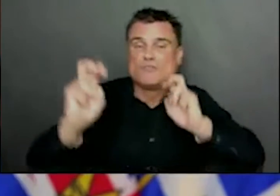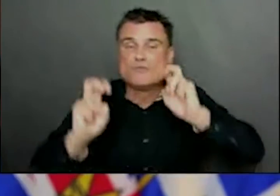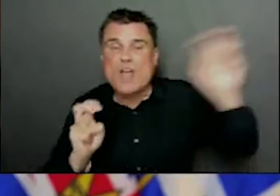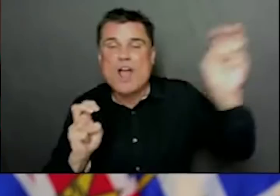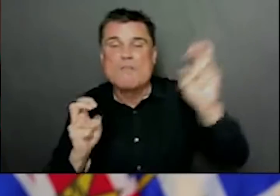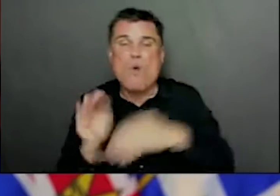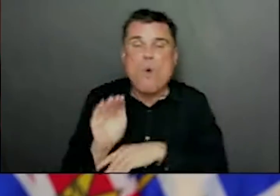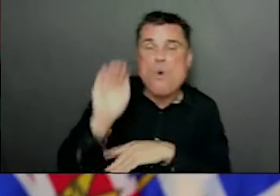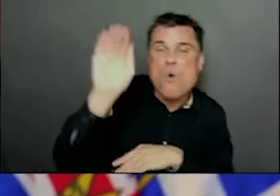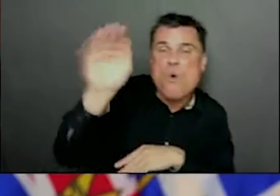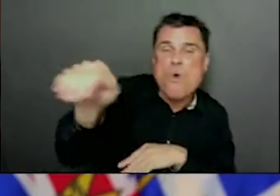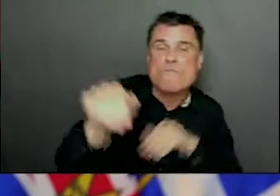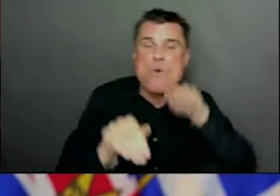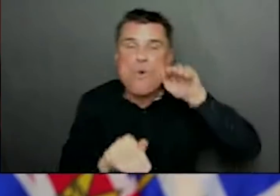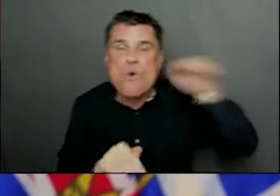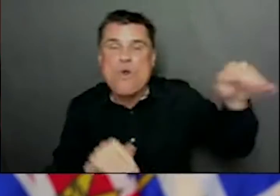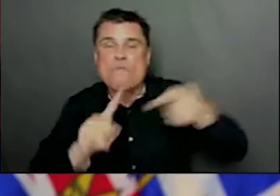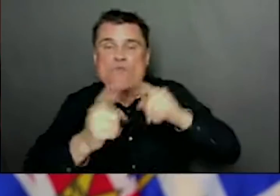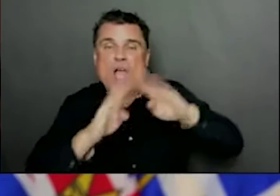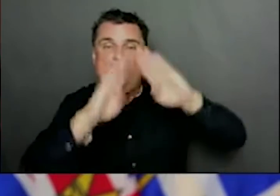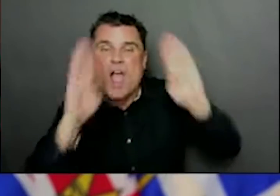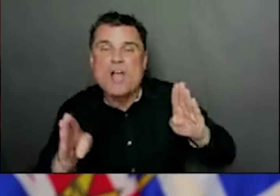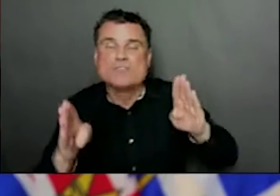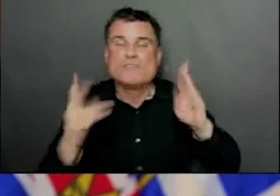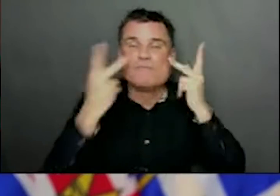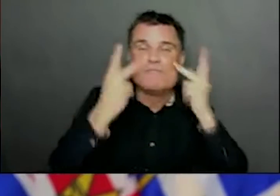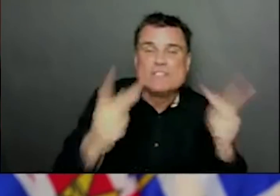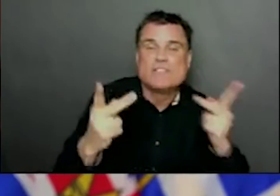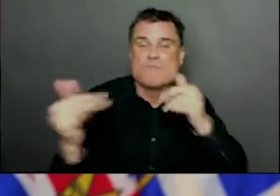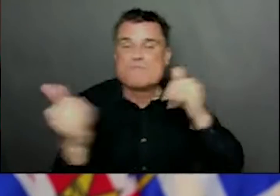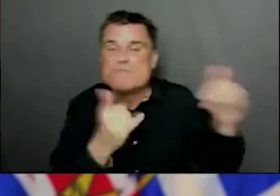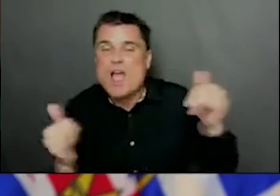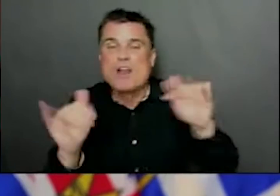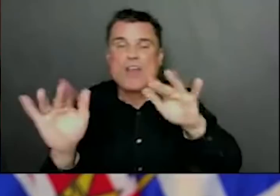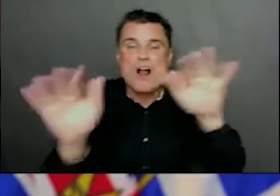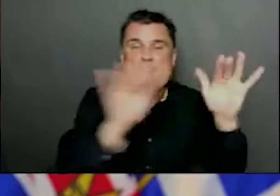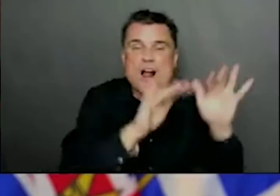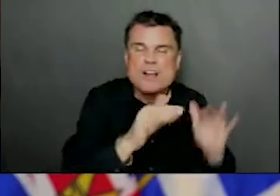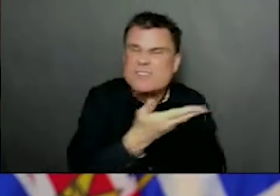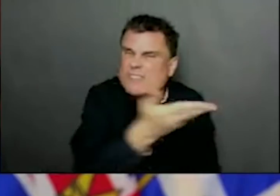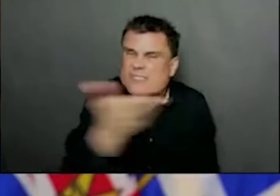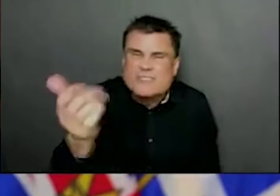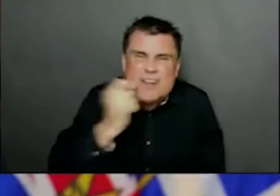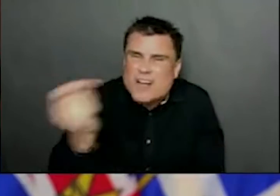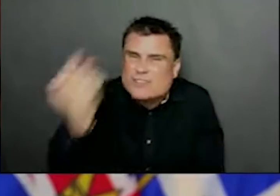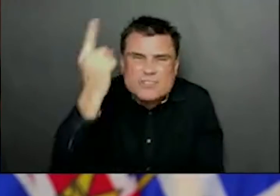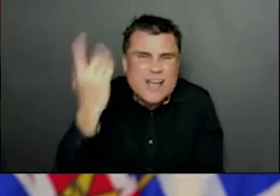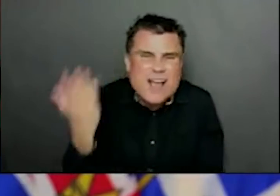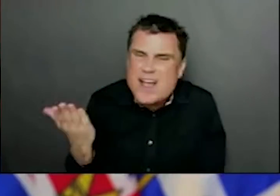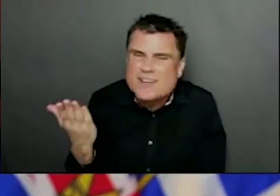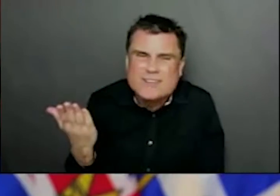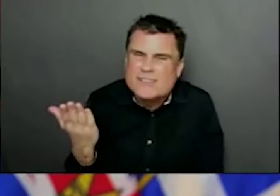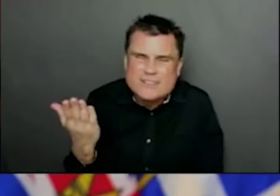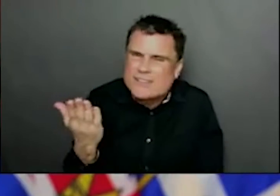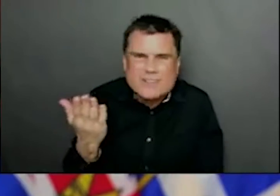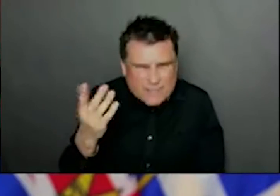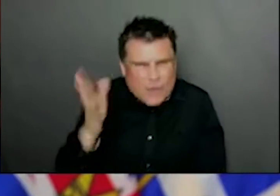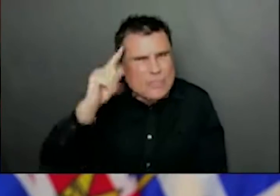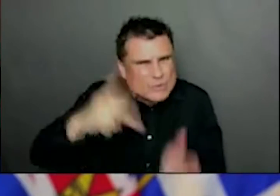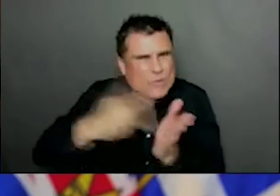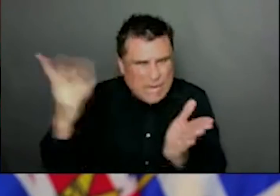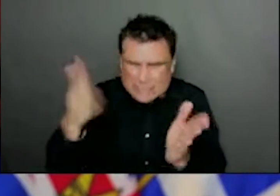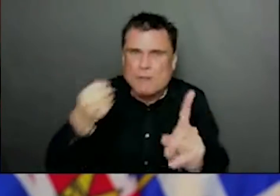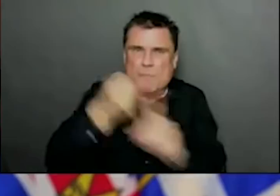the understanding of the impact it could have. But if 10,000 people, a few people in every town, every village or city in our